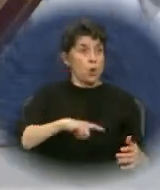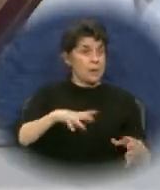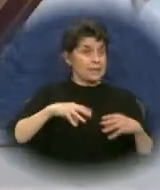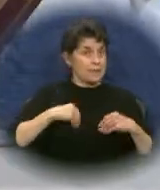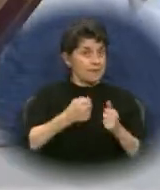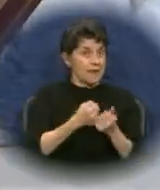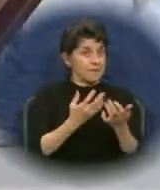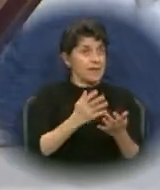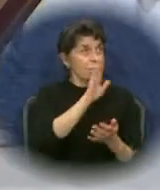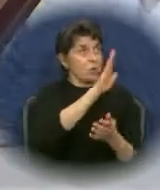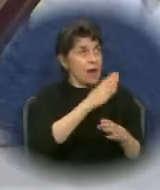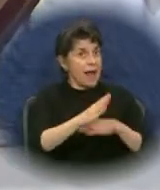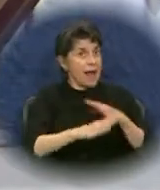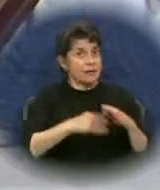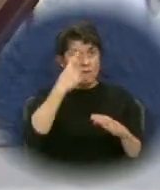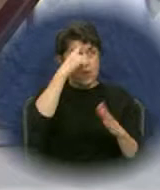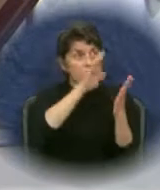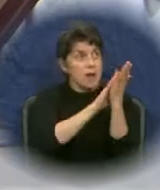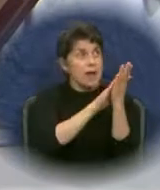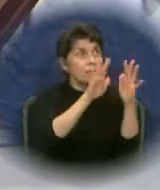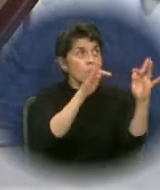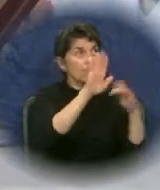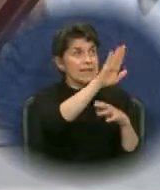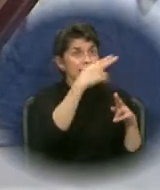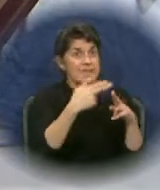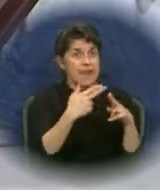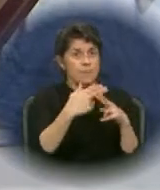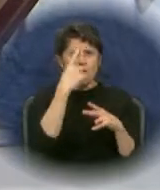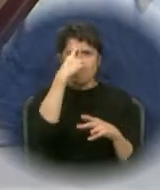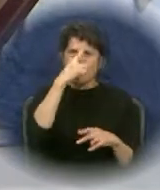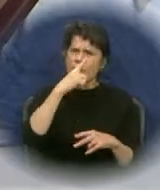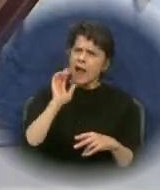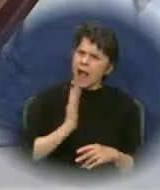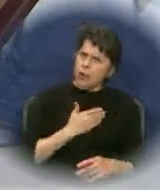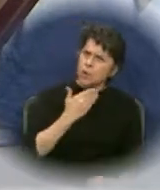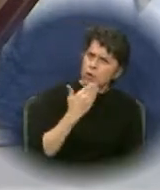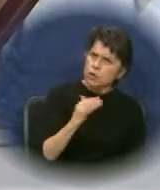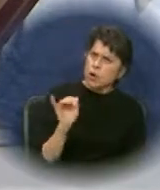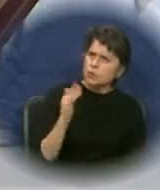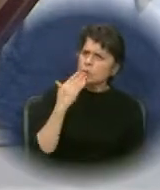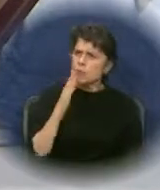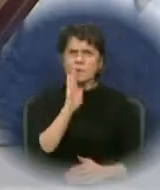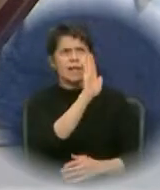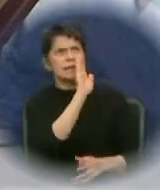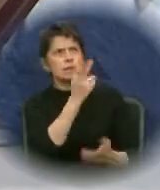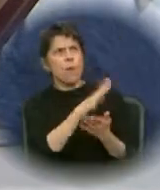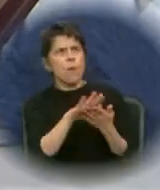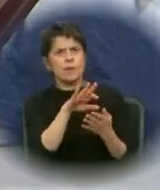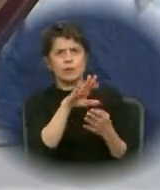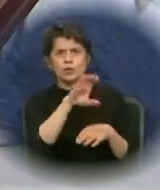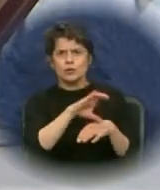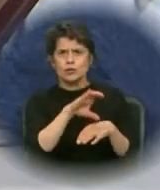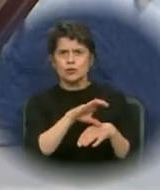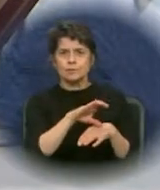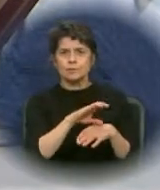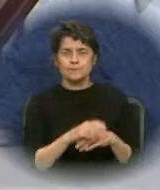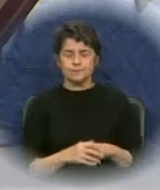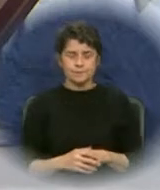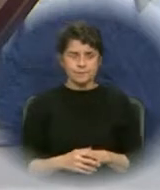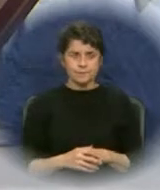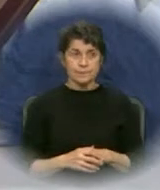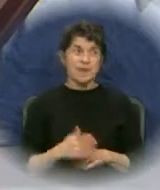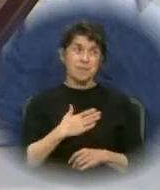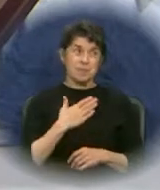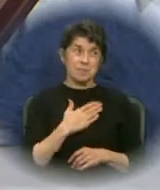for the praise and glory of his name, for our good and the good of all his holy church. Be pleased, O Lord, with our humble prayers